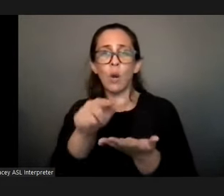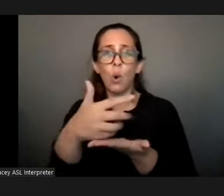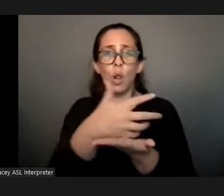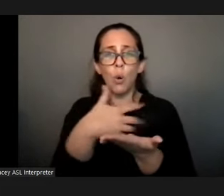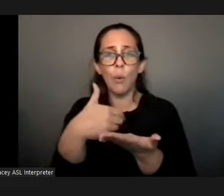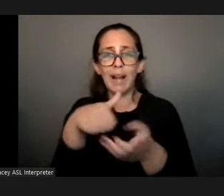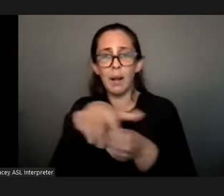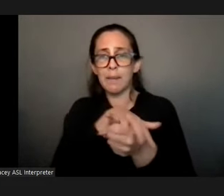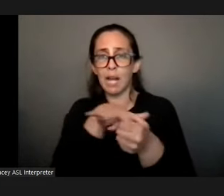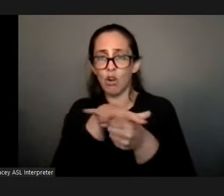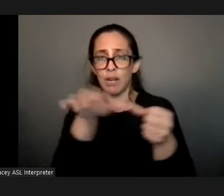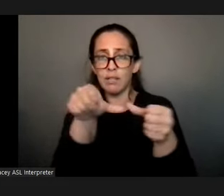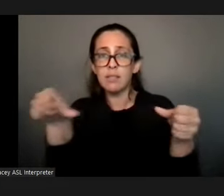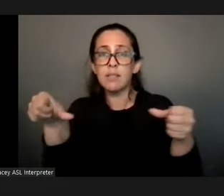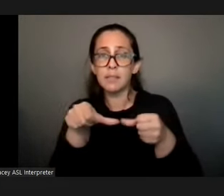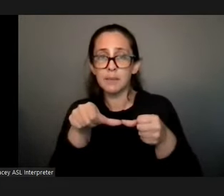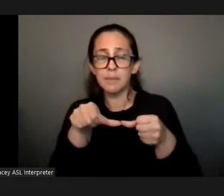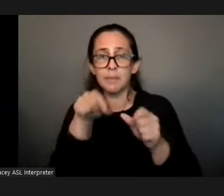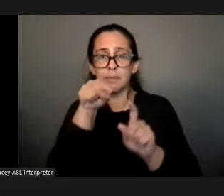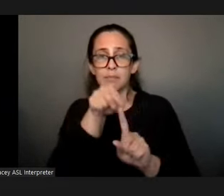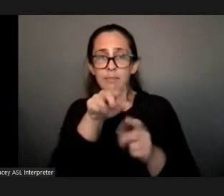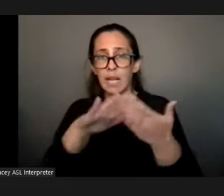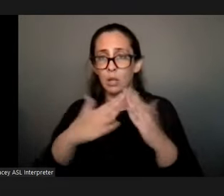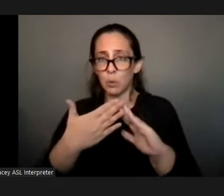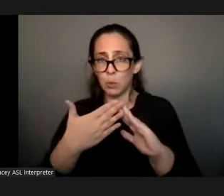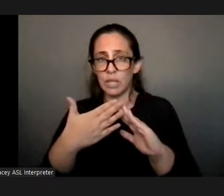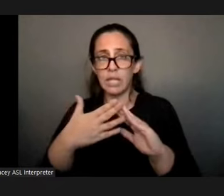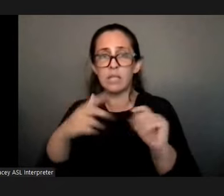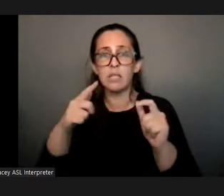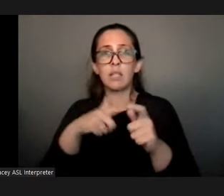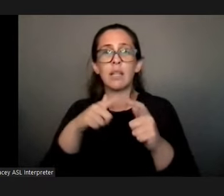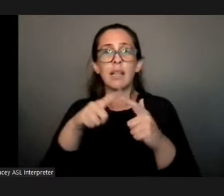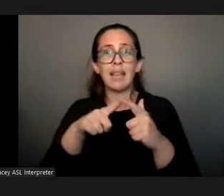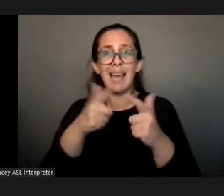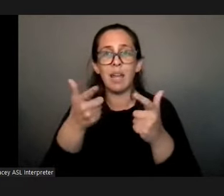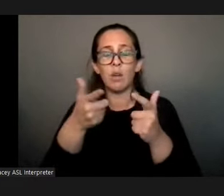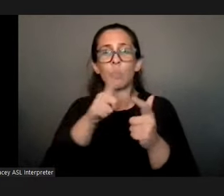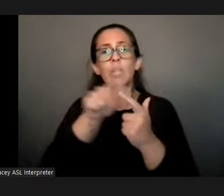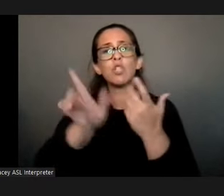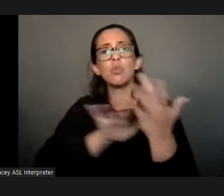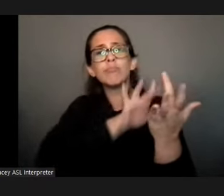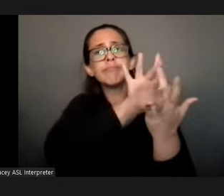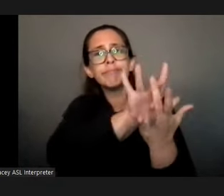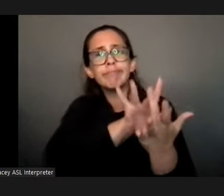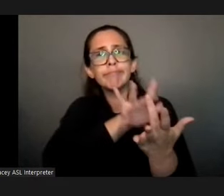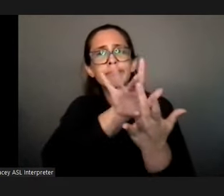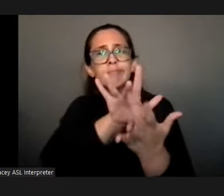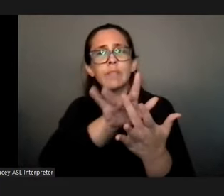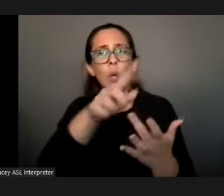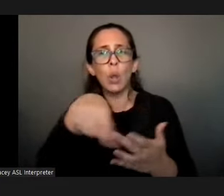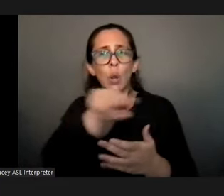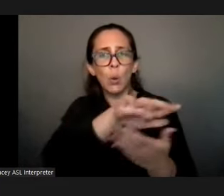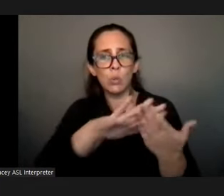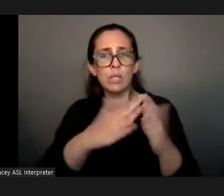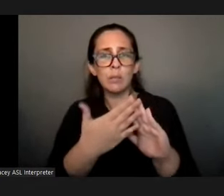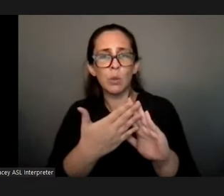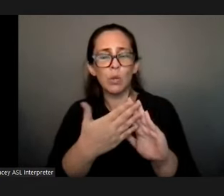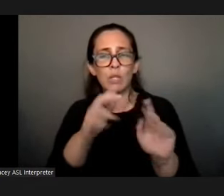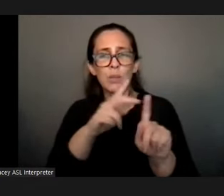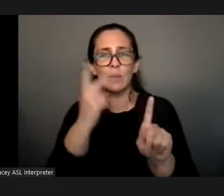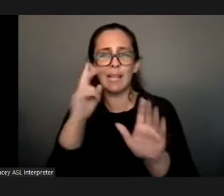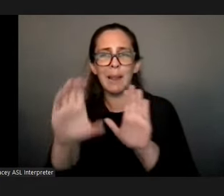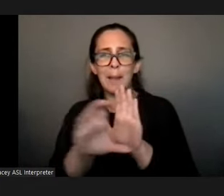justice populations and environmental justice communities. We engage in outreach with those communities, as you can see by the little picture on the